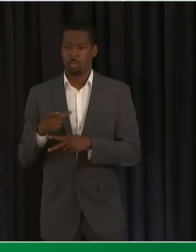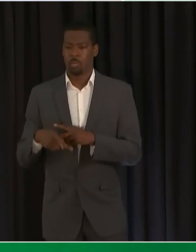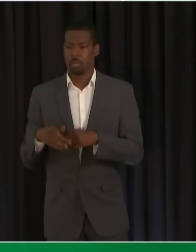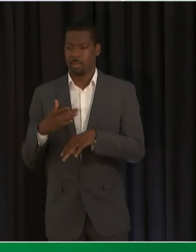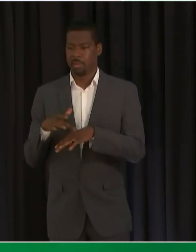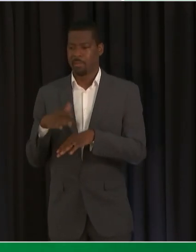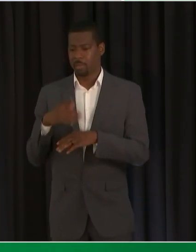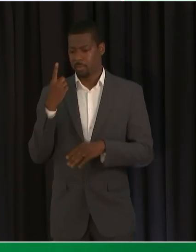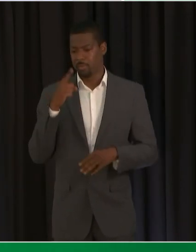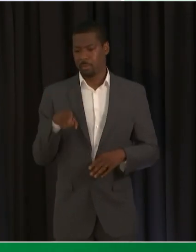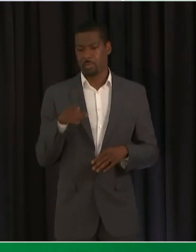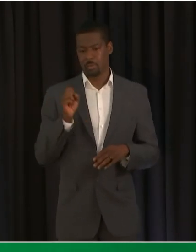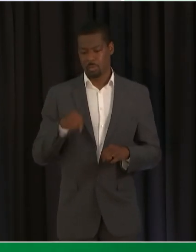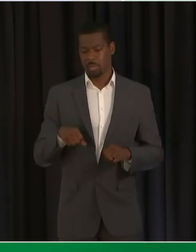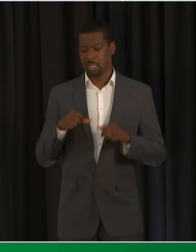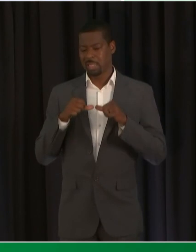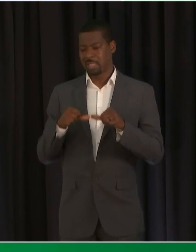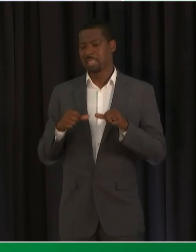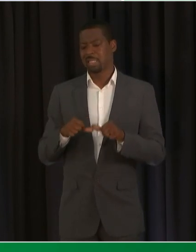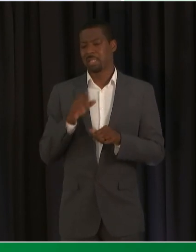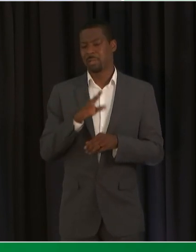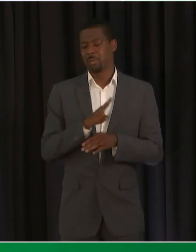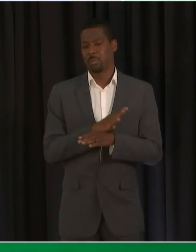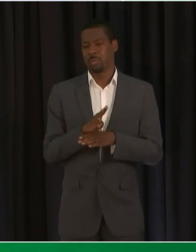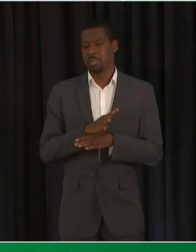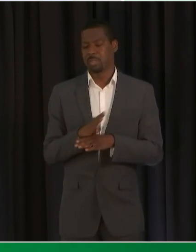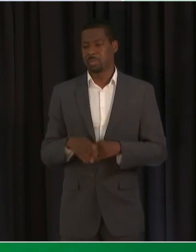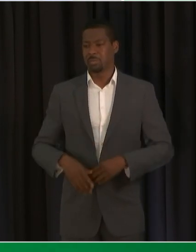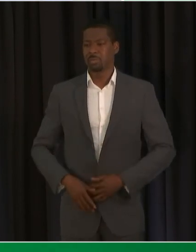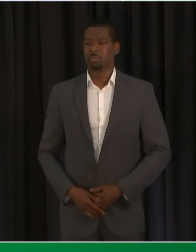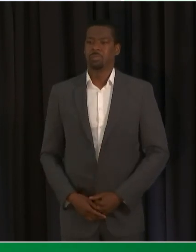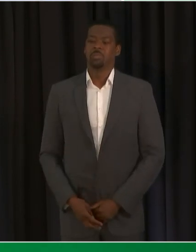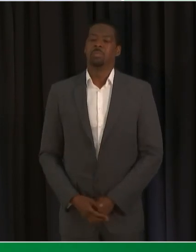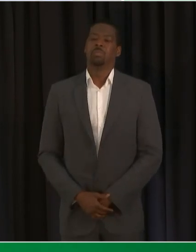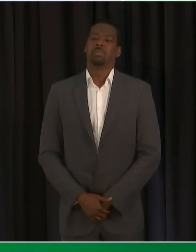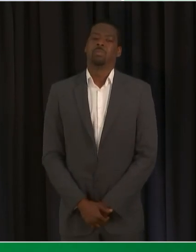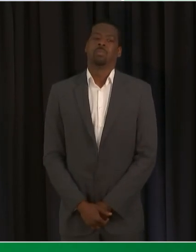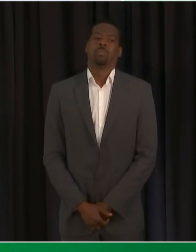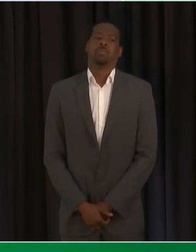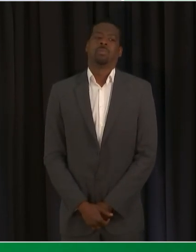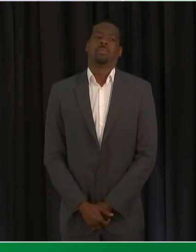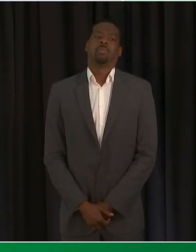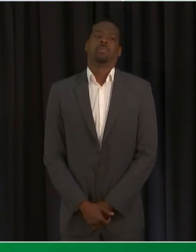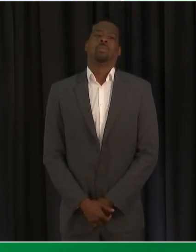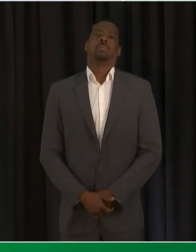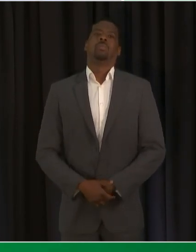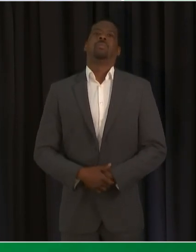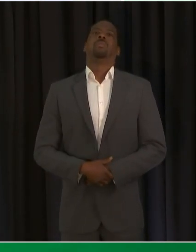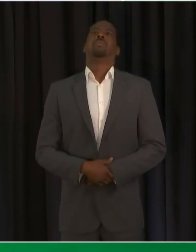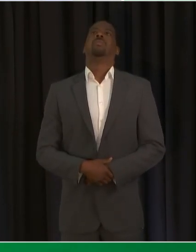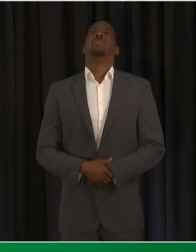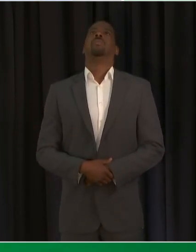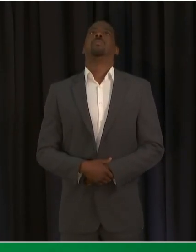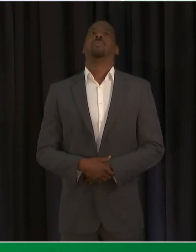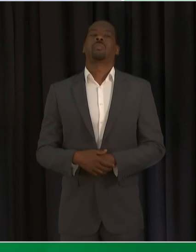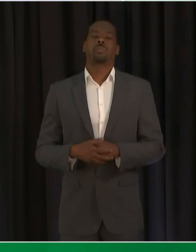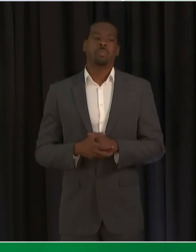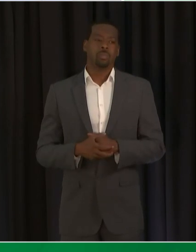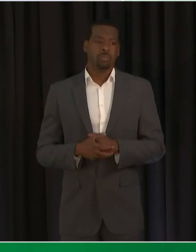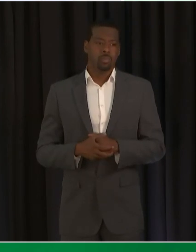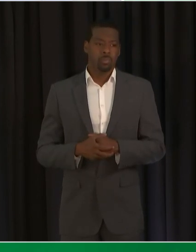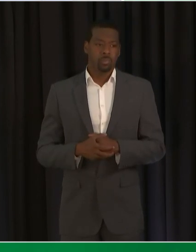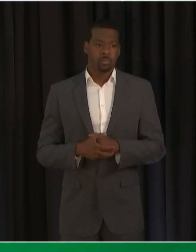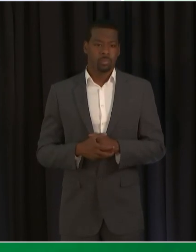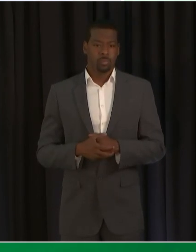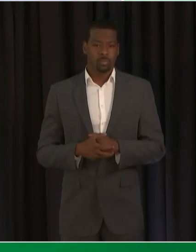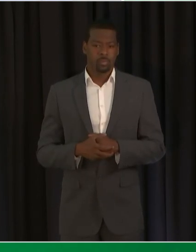are available to you so that you can sustain your business during the pandemic. Great. And the EIDL grant, so